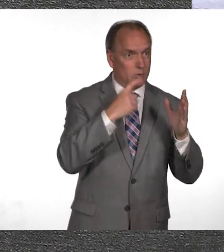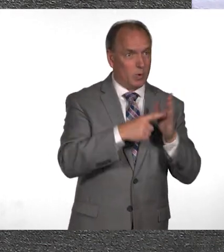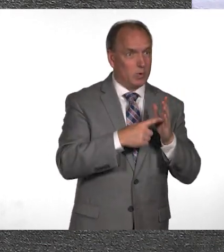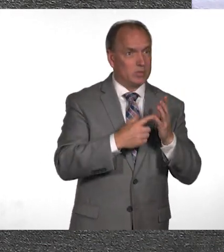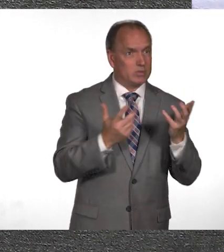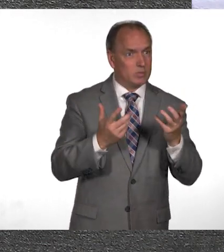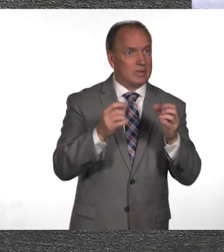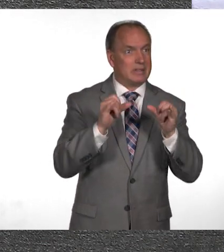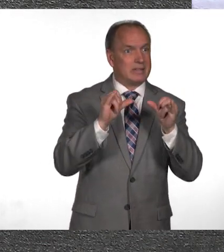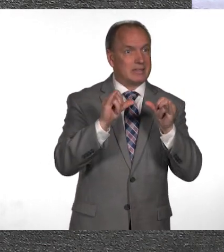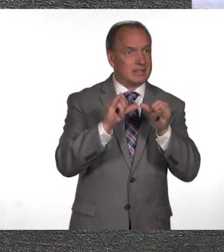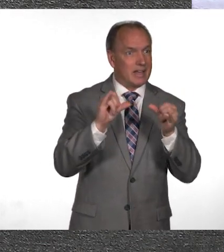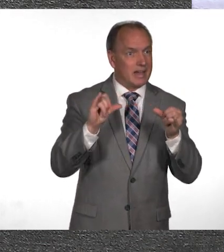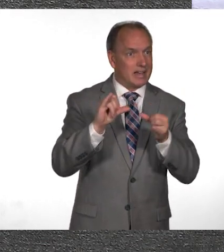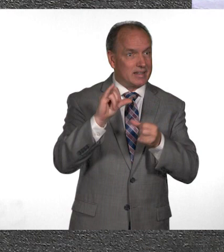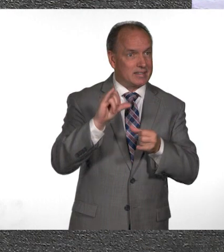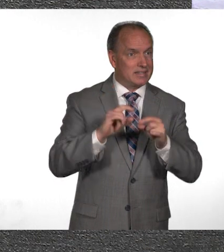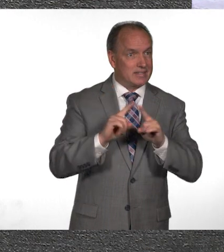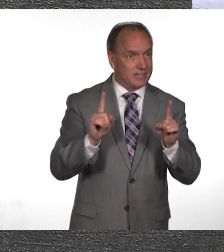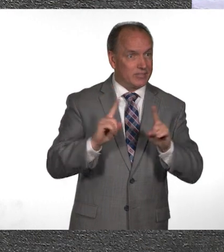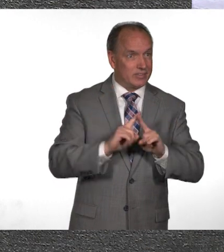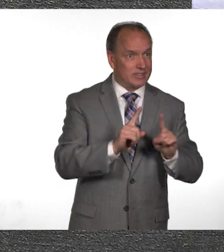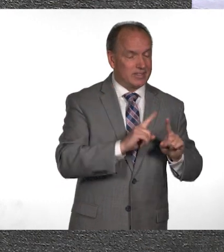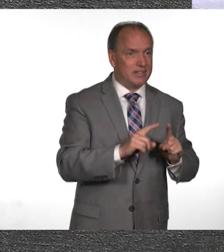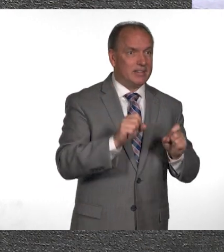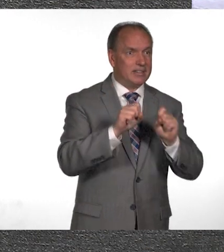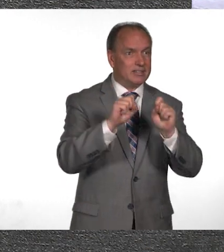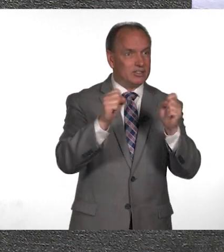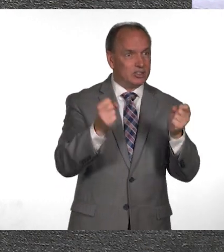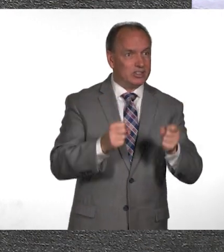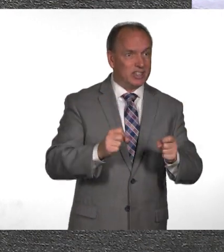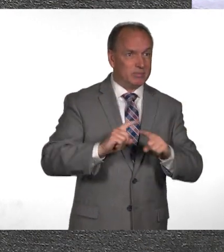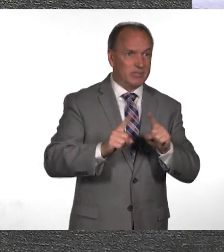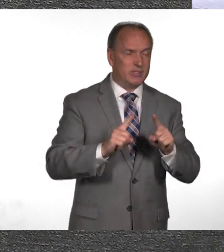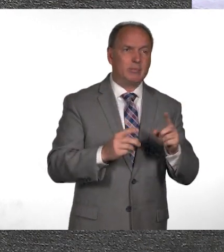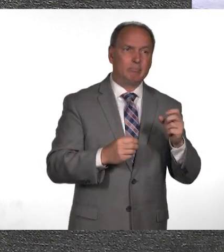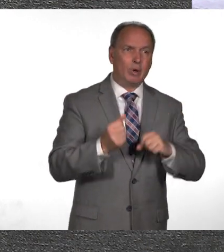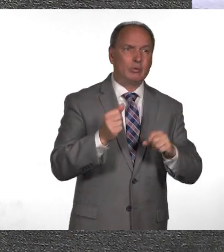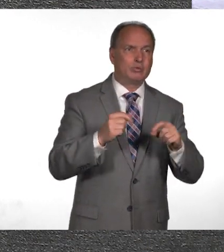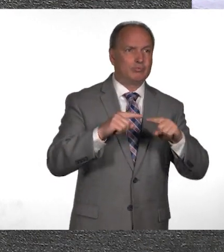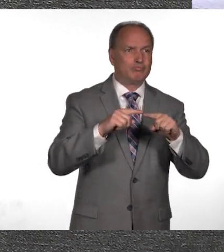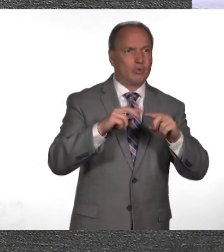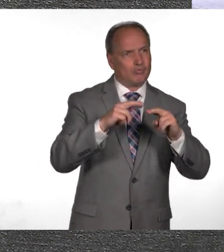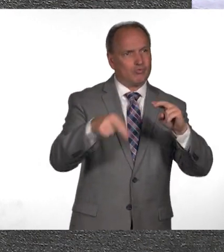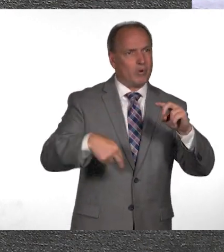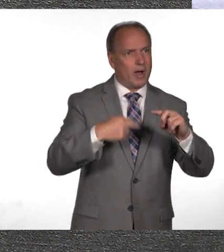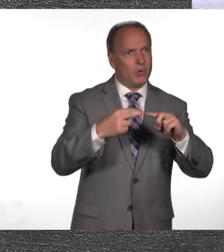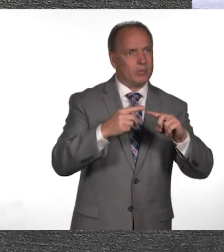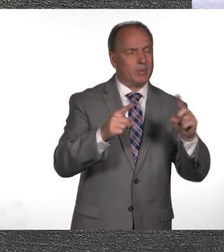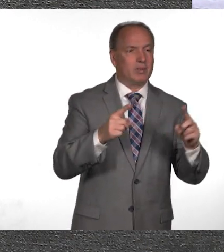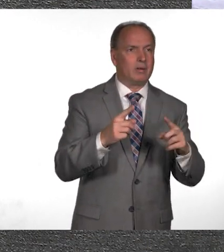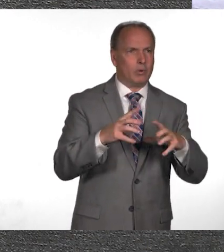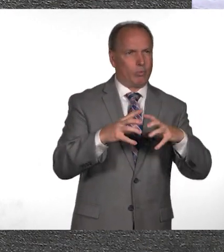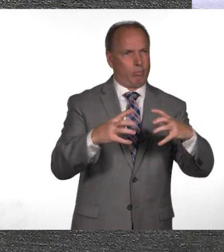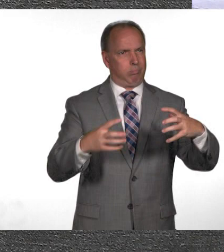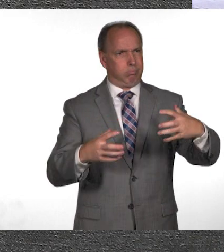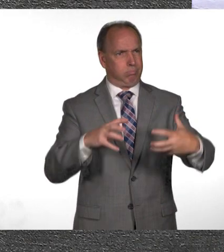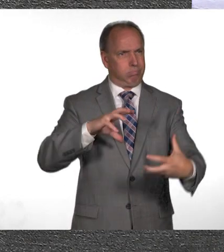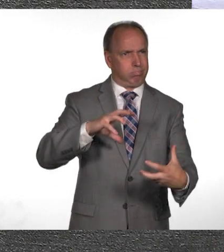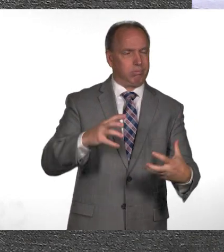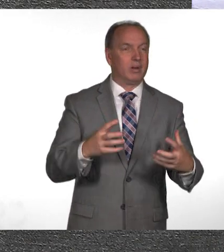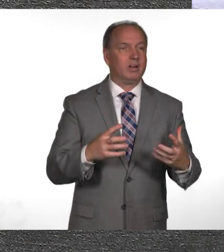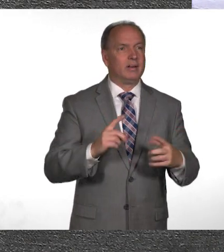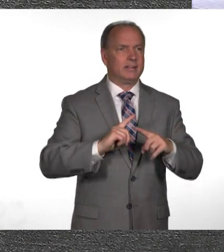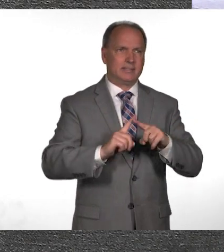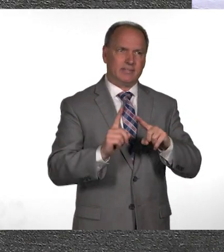all different sizes and sometimes even different shapes? Most of them are just round, but this one's got an oblong shape. Yeah, so they're all